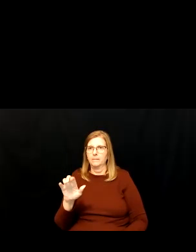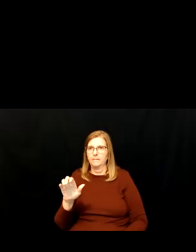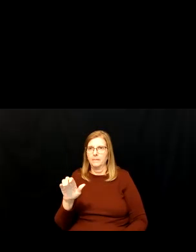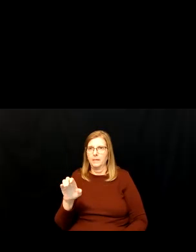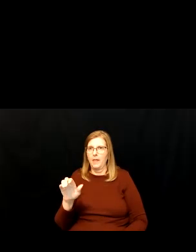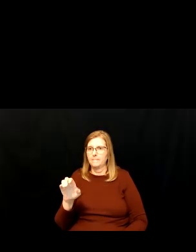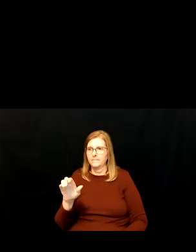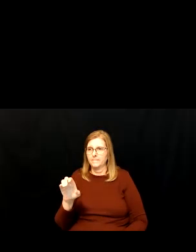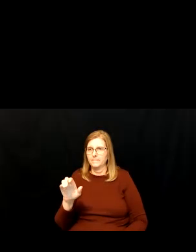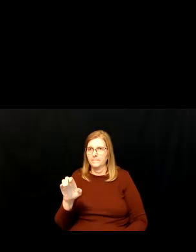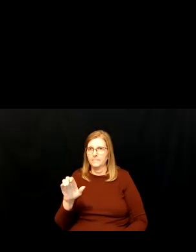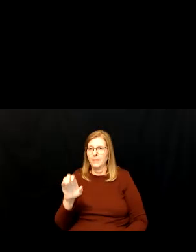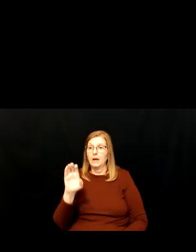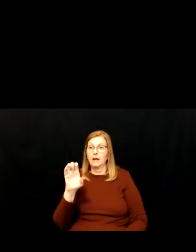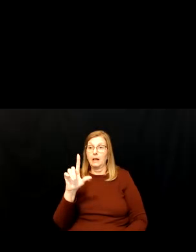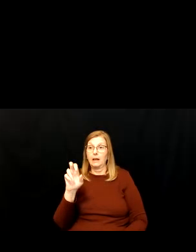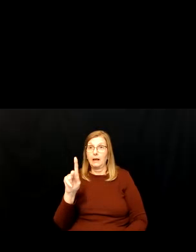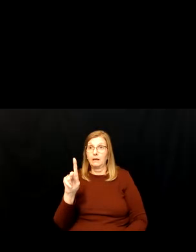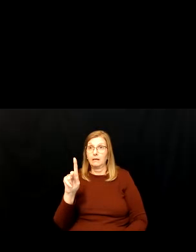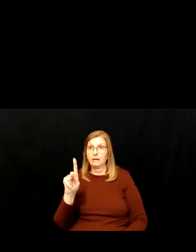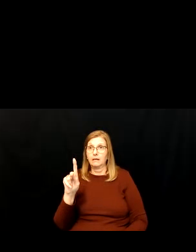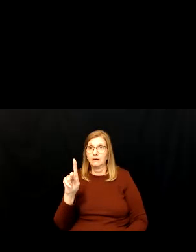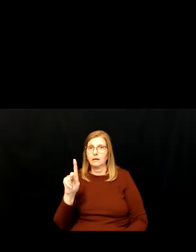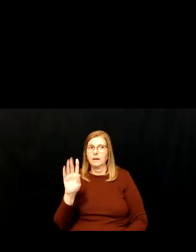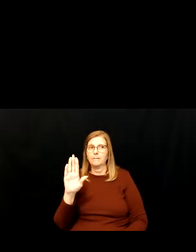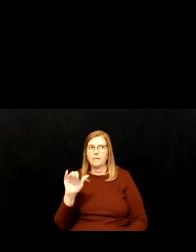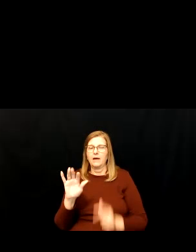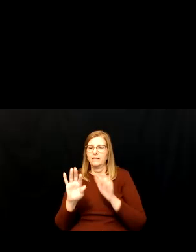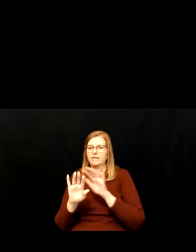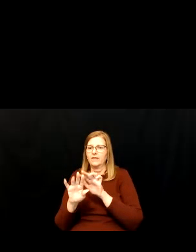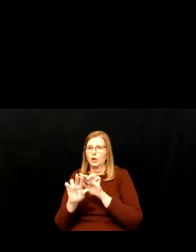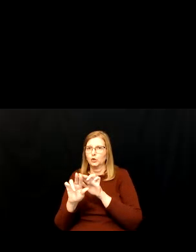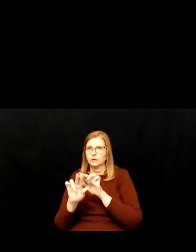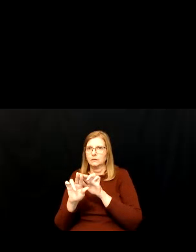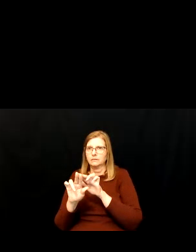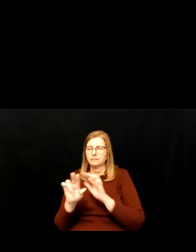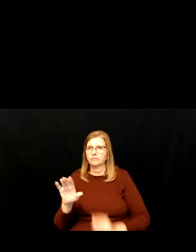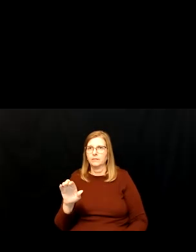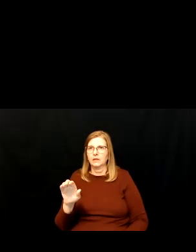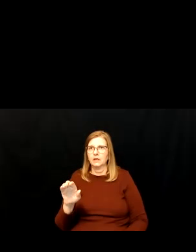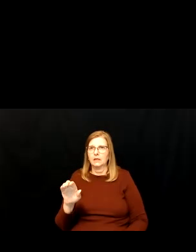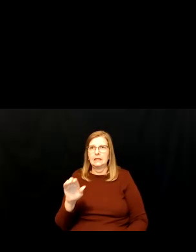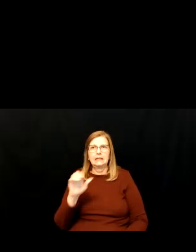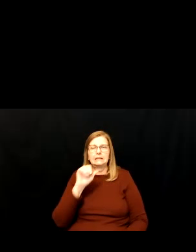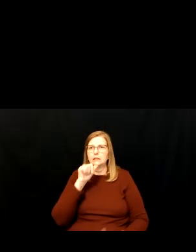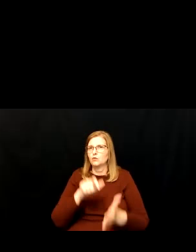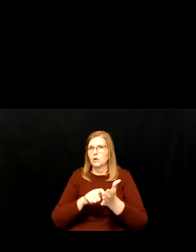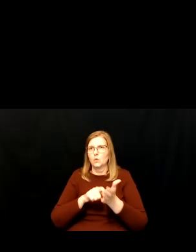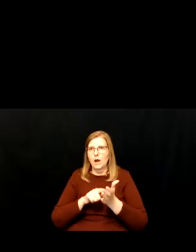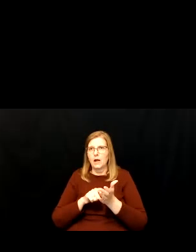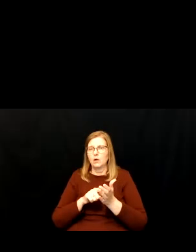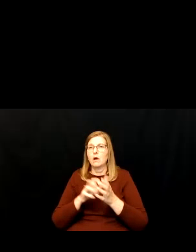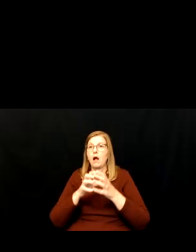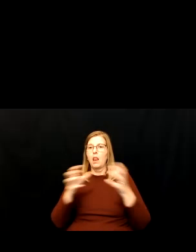the clickers would be used by your fingers. And so it doesn't require